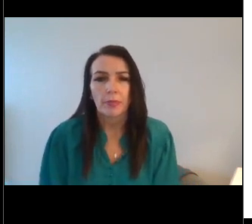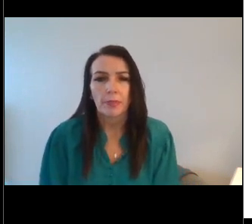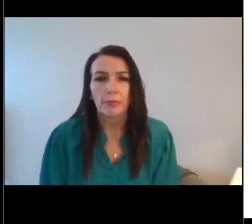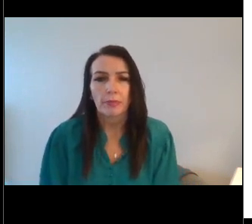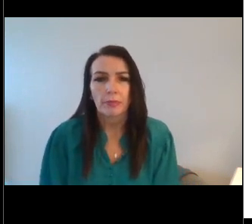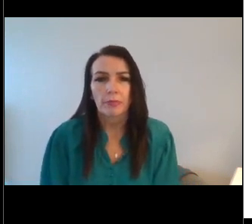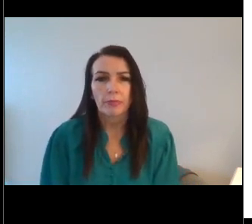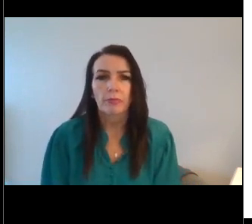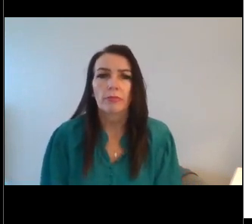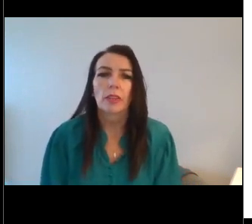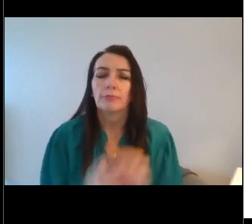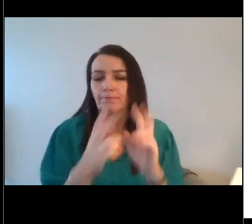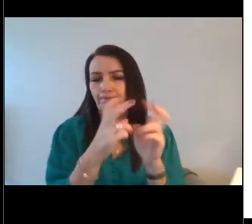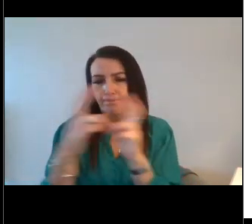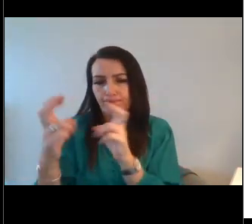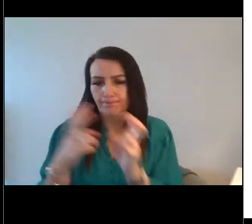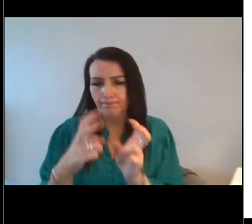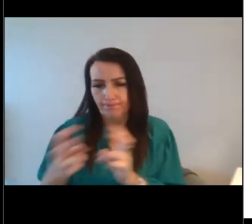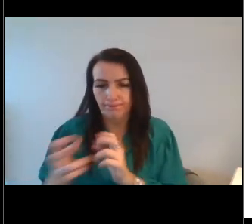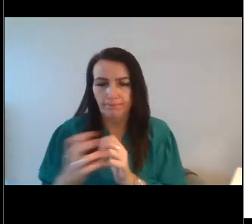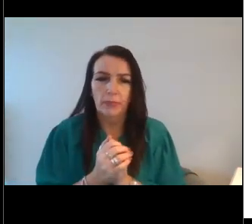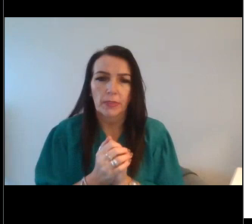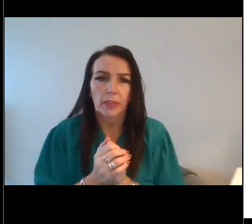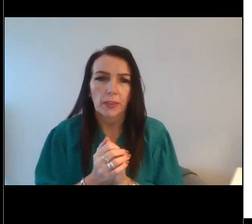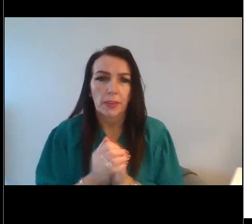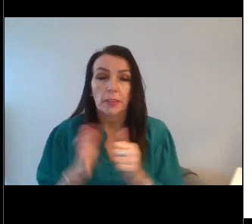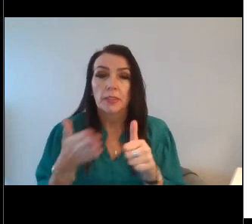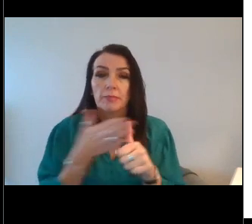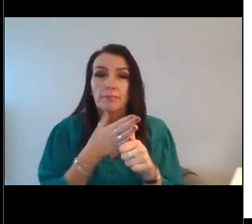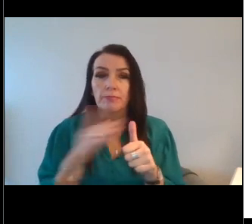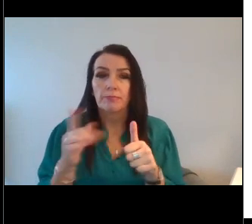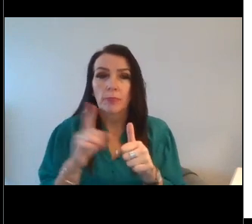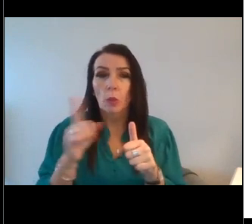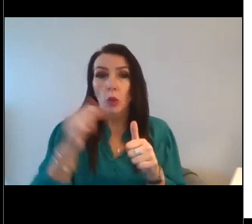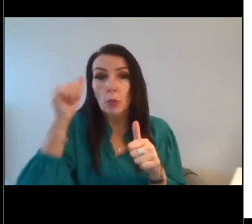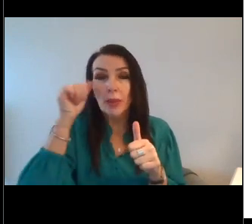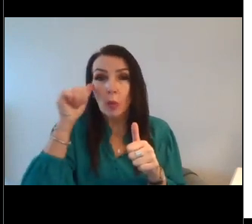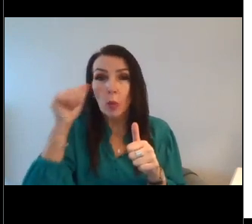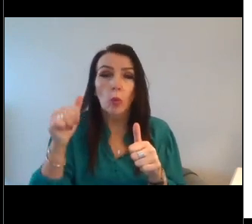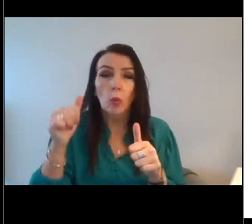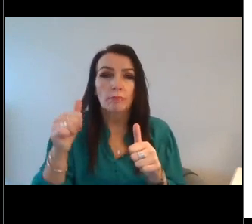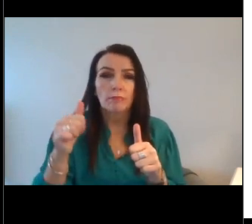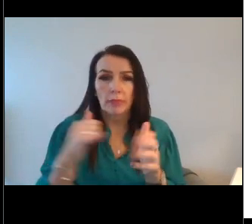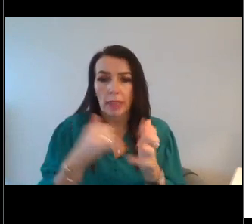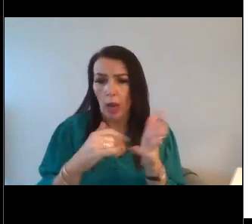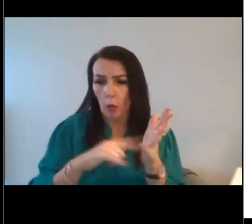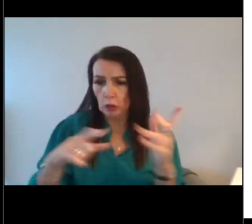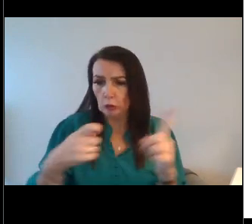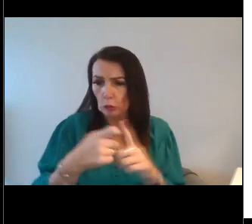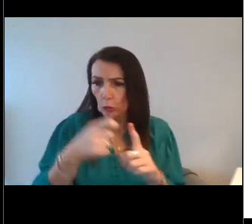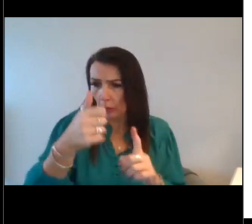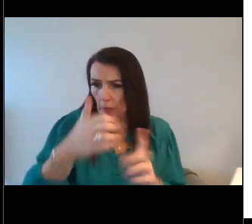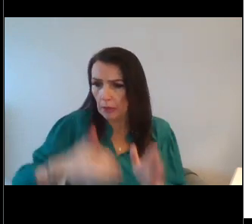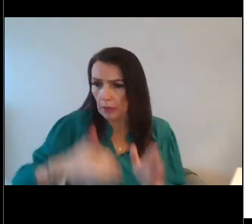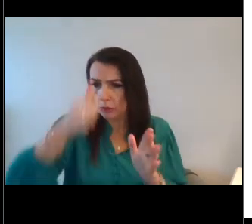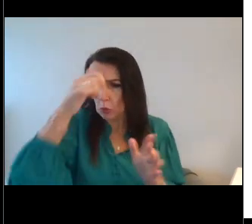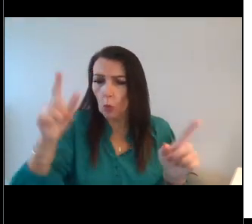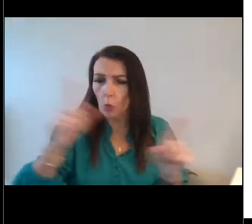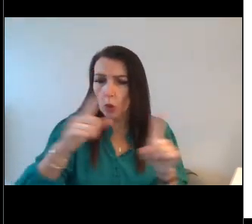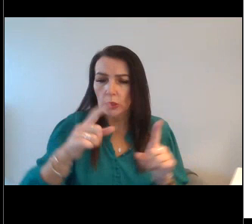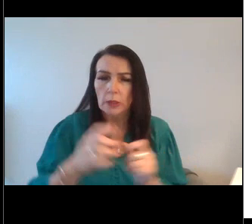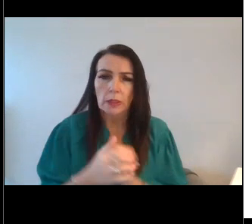issues for a few minutes. So first of all, what do we need to know about our stock? Now, I'm